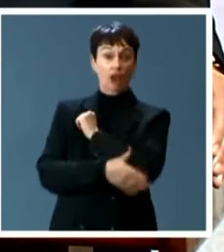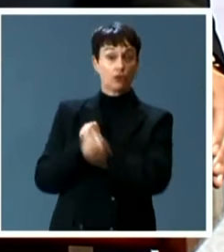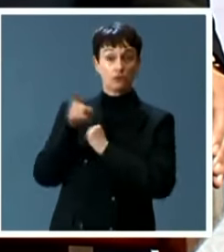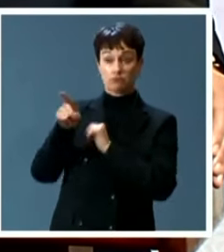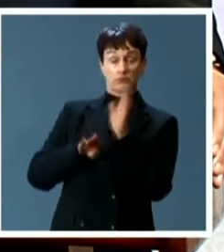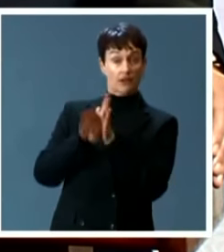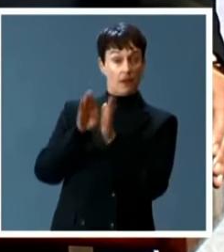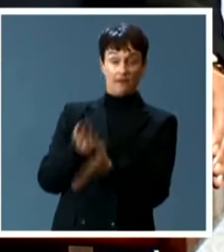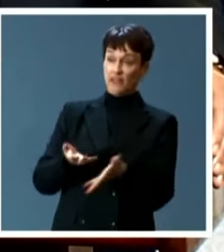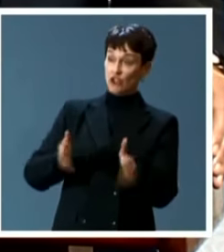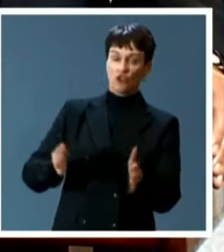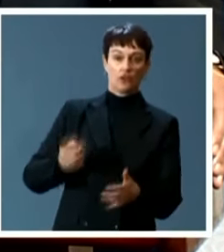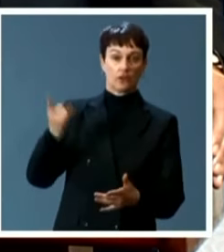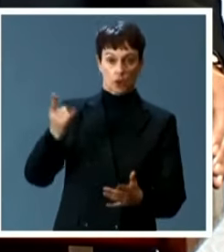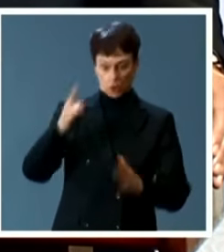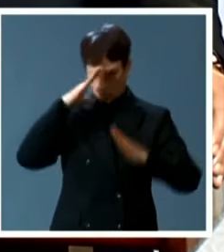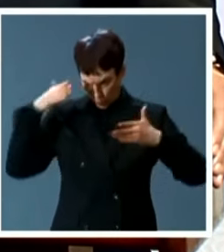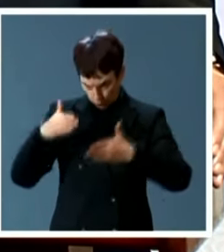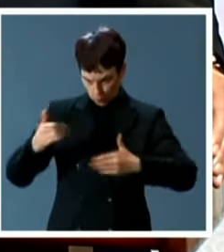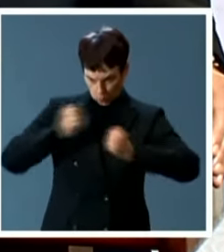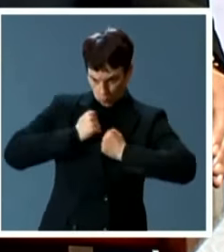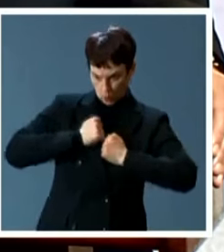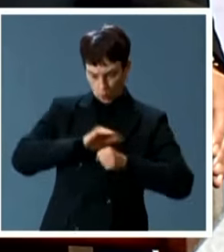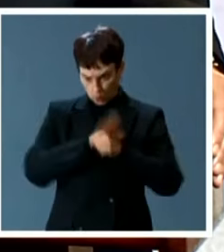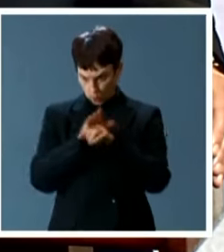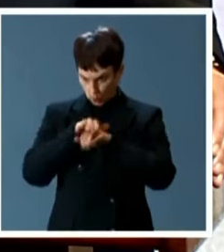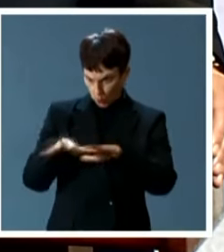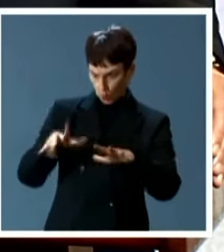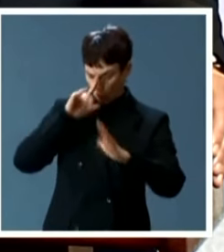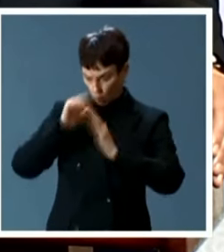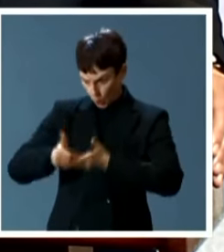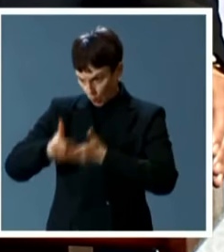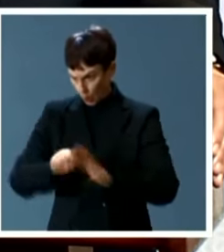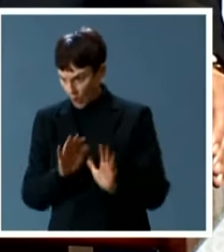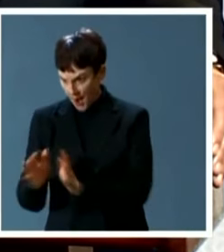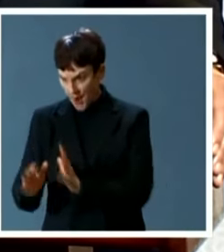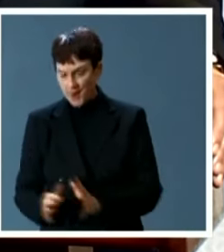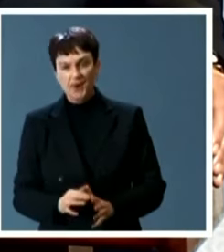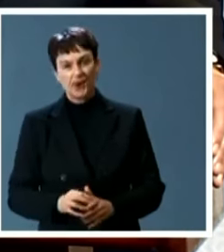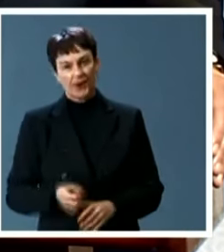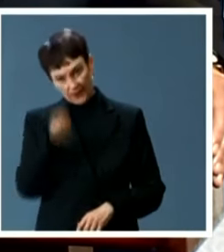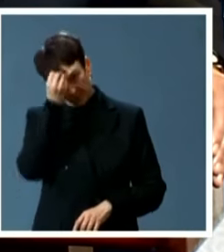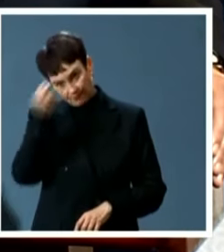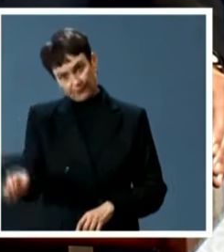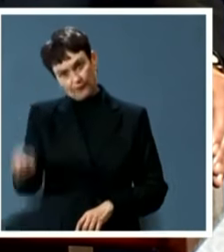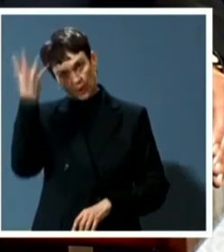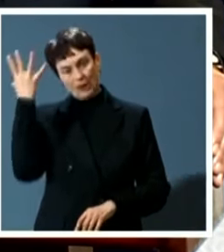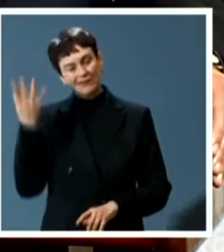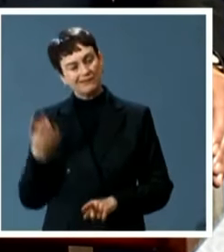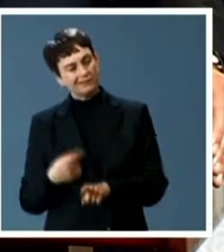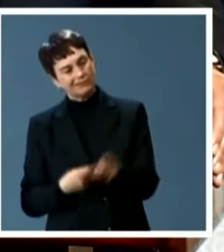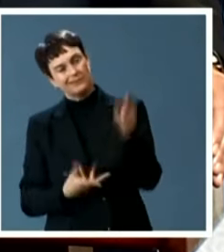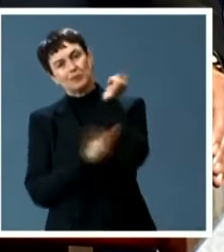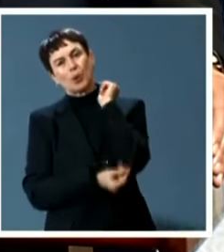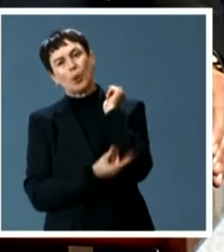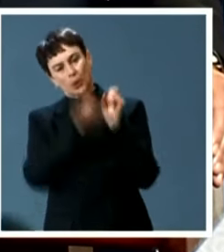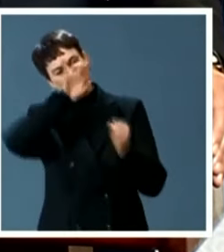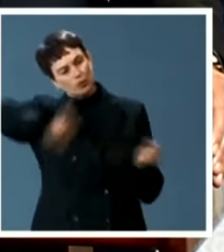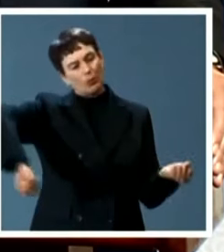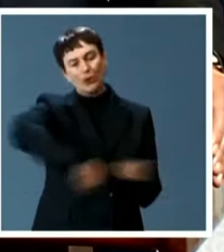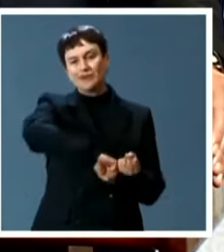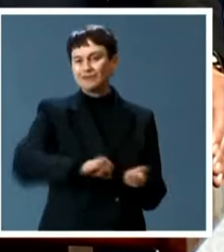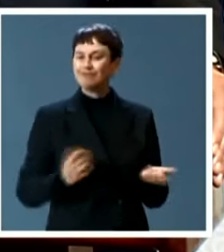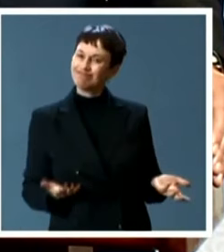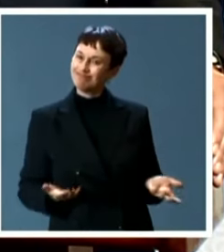strongly invested in their own survival in the face of the pandemic, but they have failed to deliver enough support needed